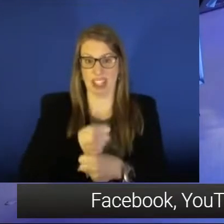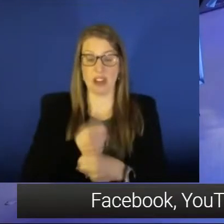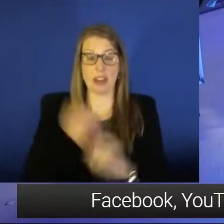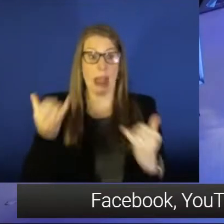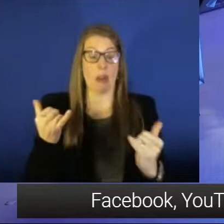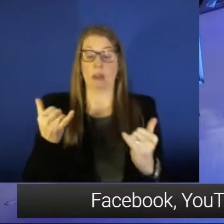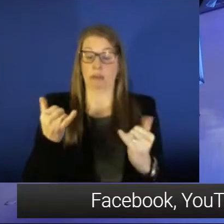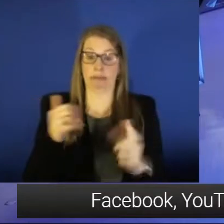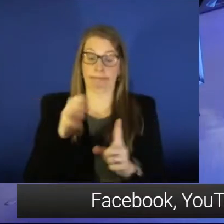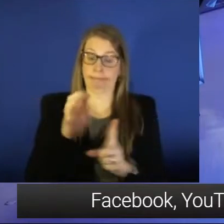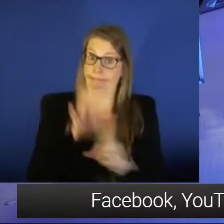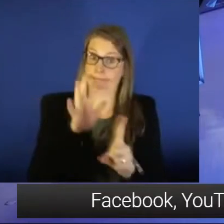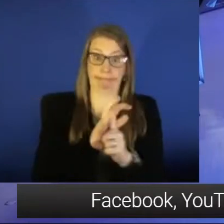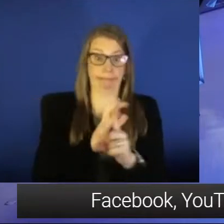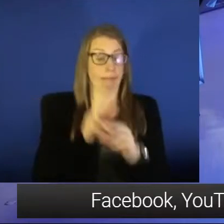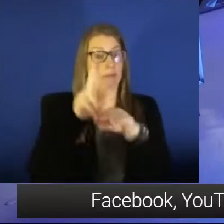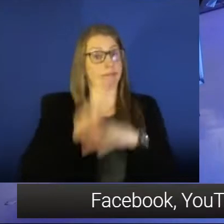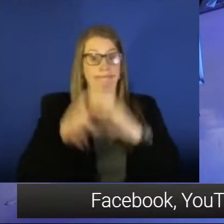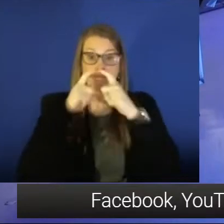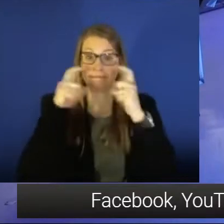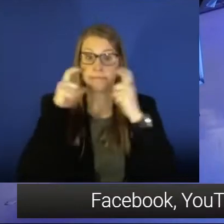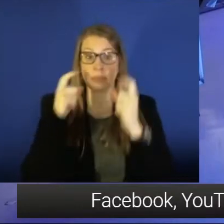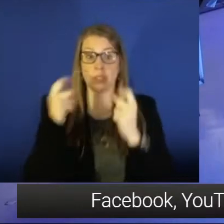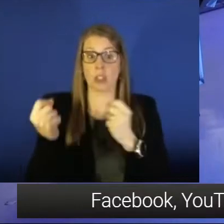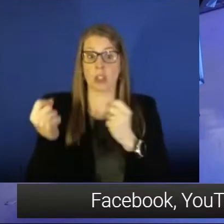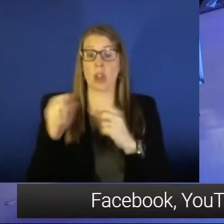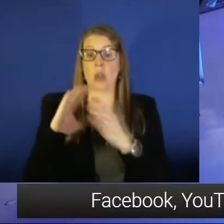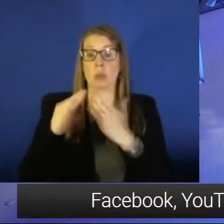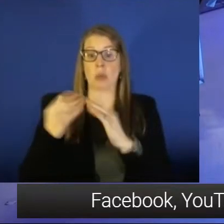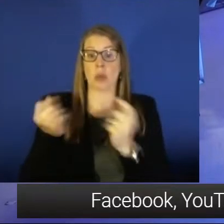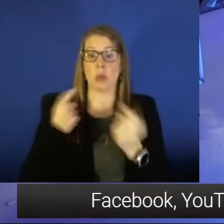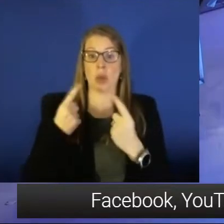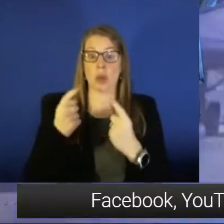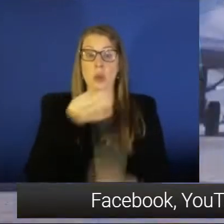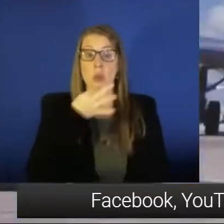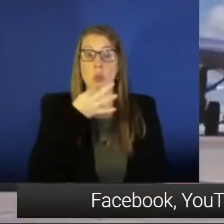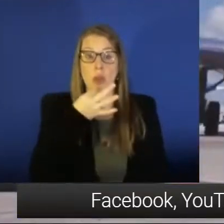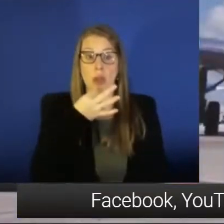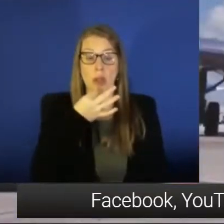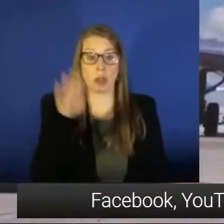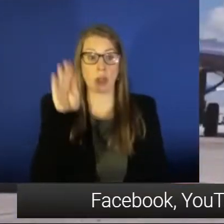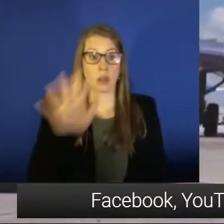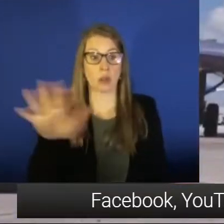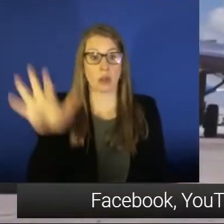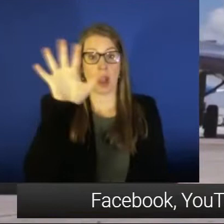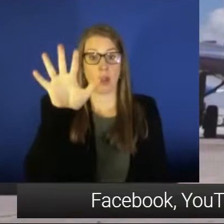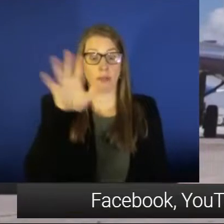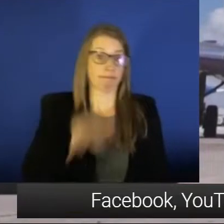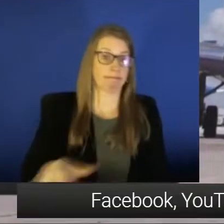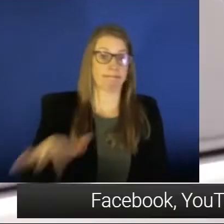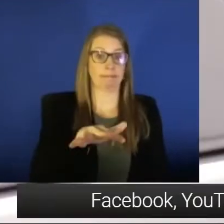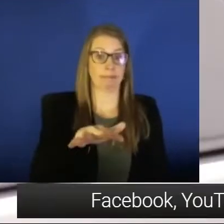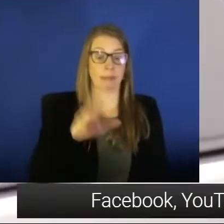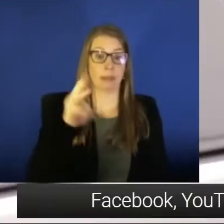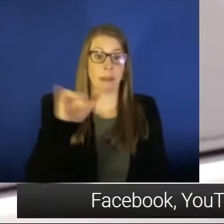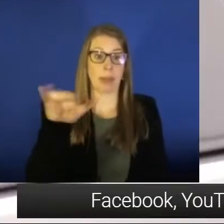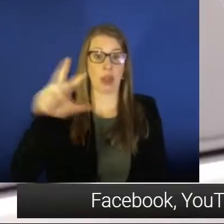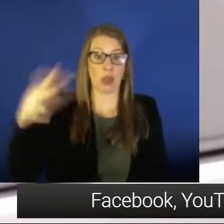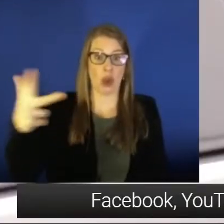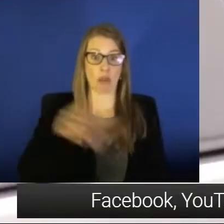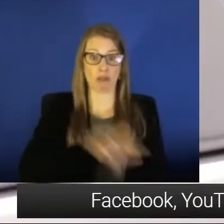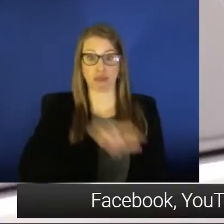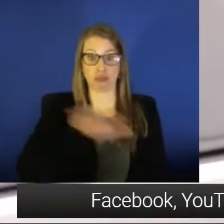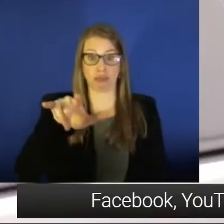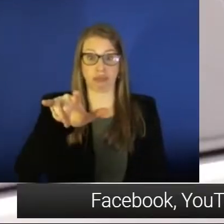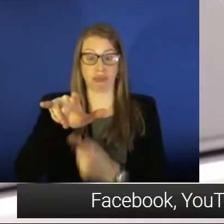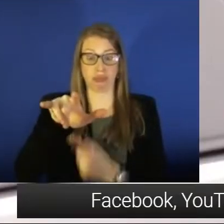many questions, so we're going to get to community questions in just a bit. But from the ground to the skies now, at least through May 3rd, you're still required to wear a mask on